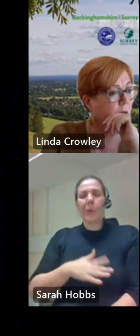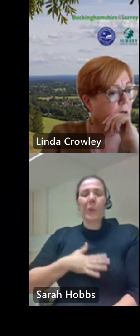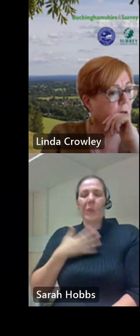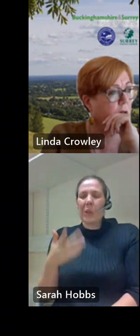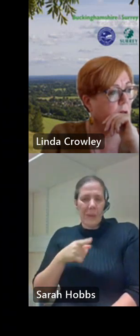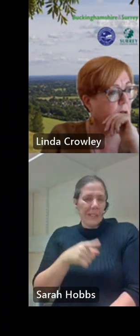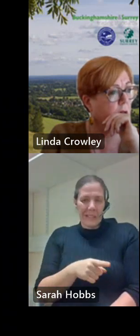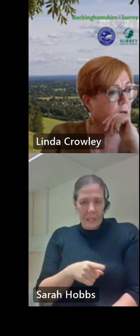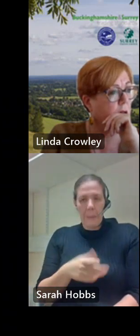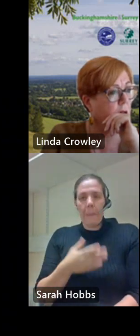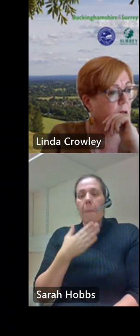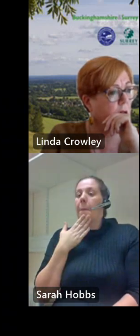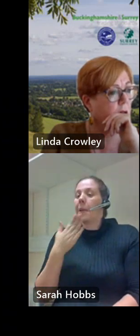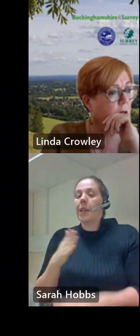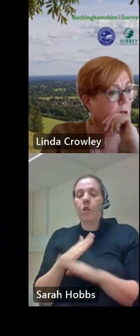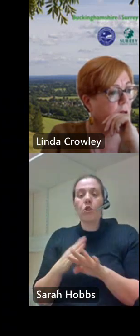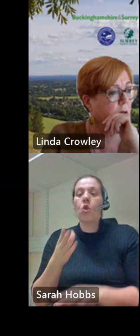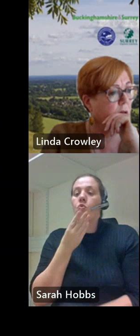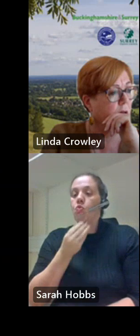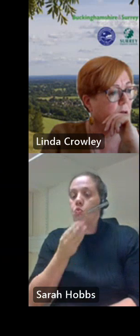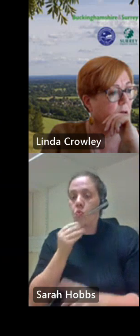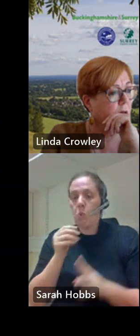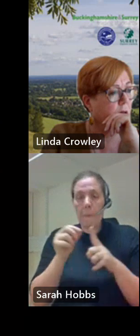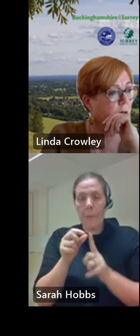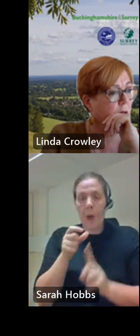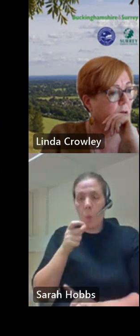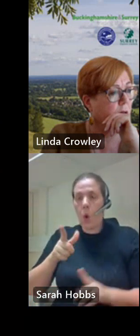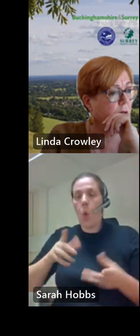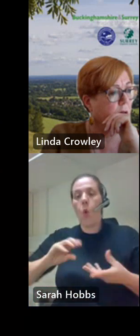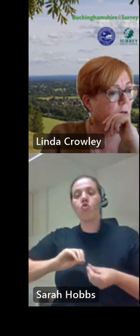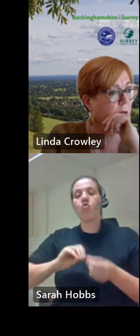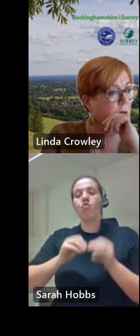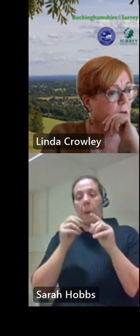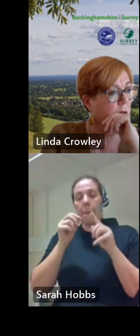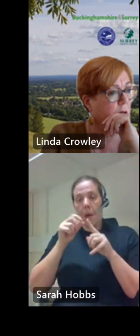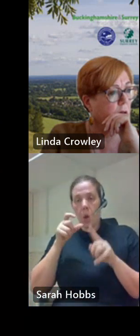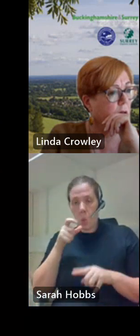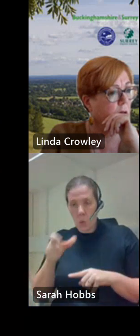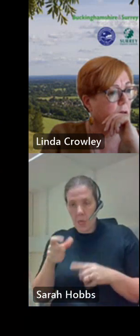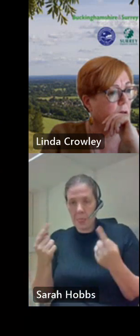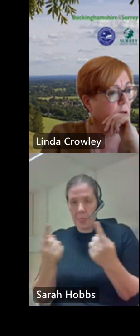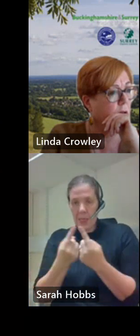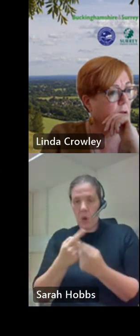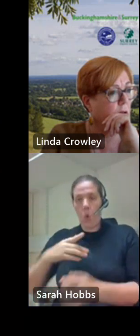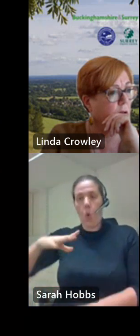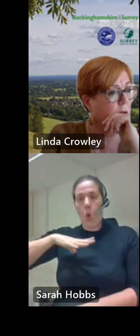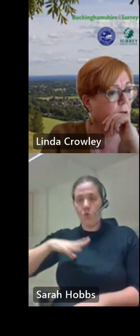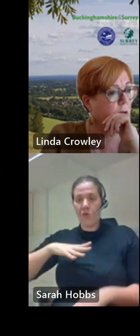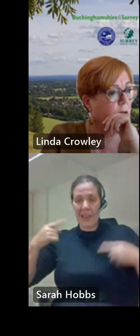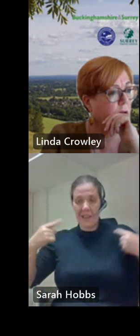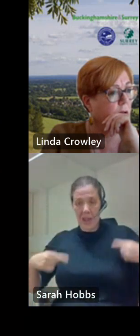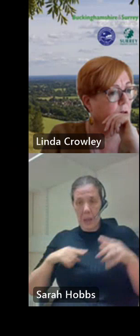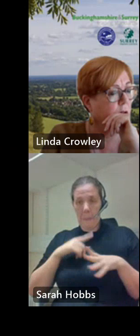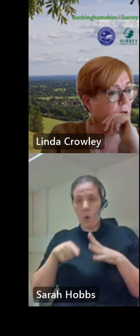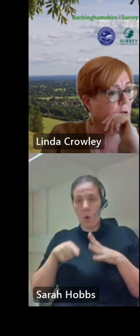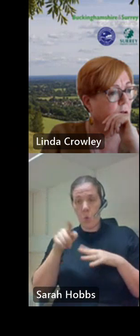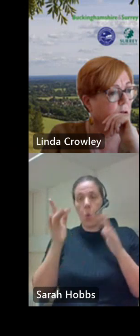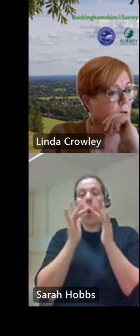but please do not use passwords or create a password that's made up of stuff that's already available about you on the